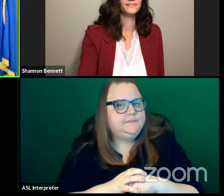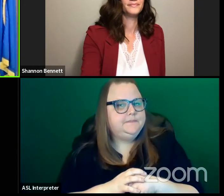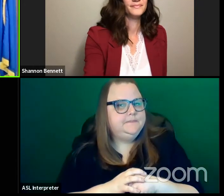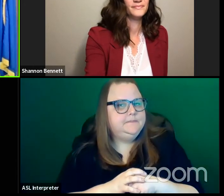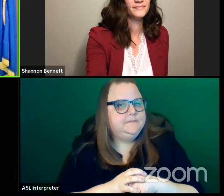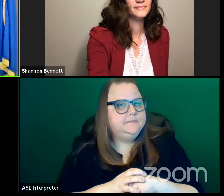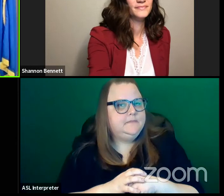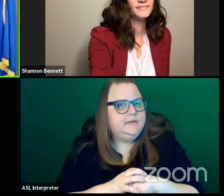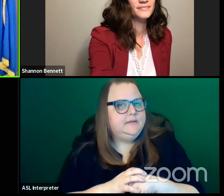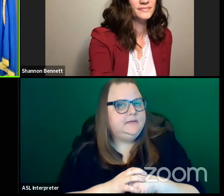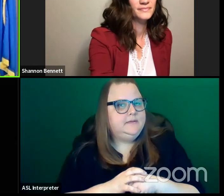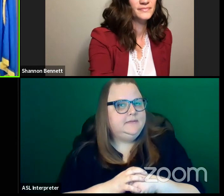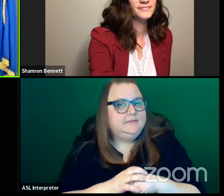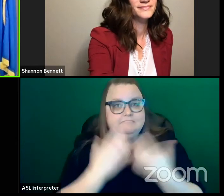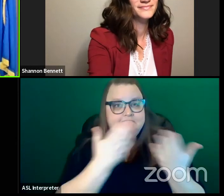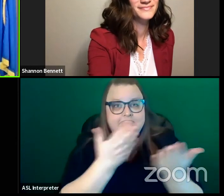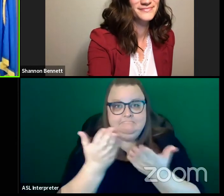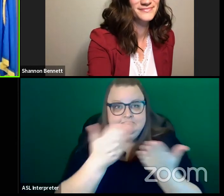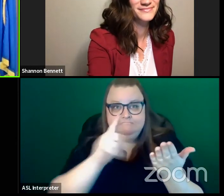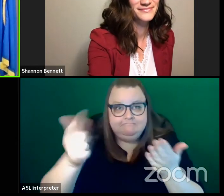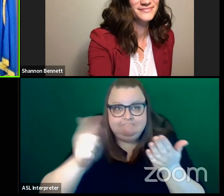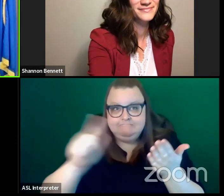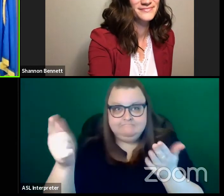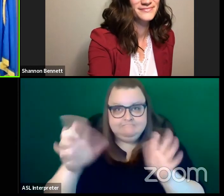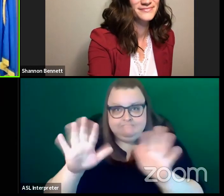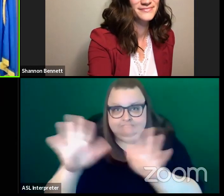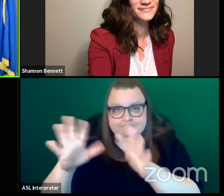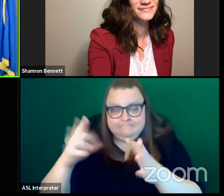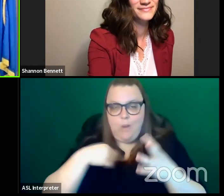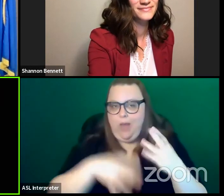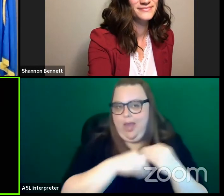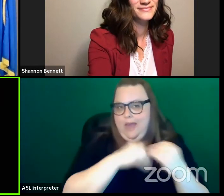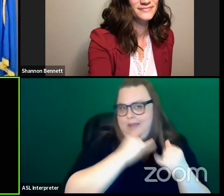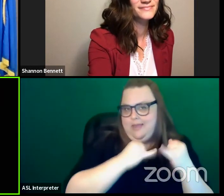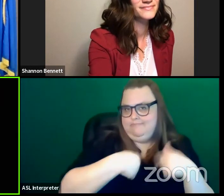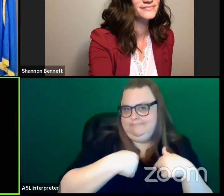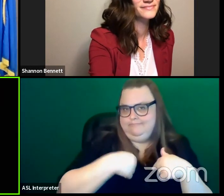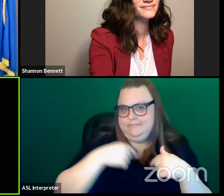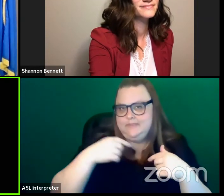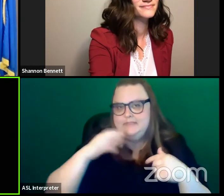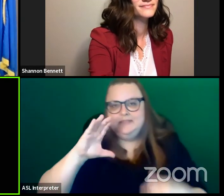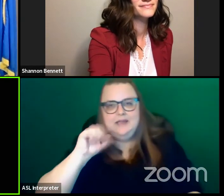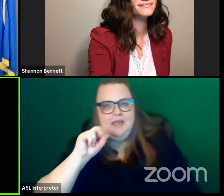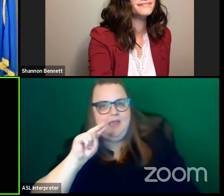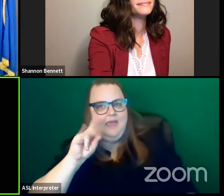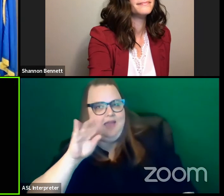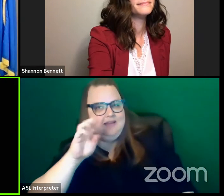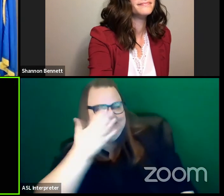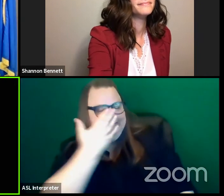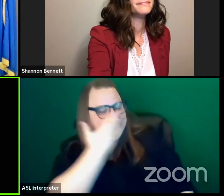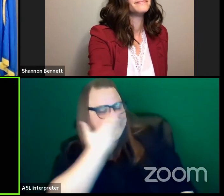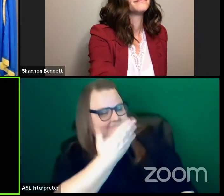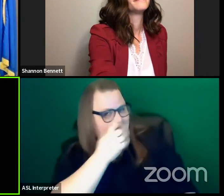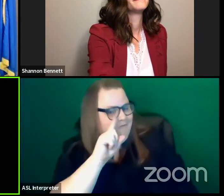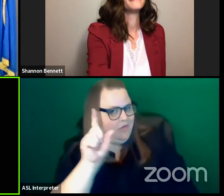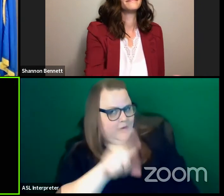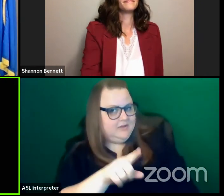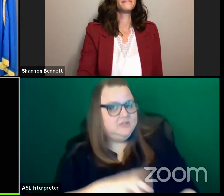Go ahead, Shannon or Candace, you want to take that? And then I can add some things at the end. Absolutely. Thank you for the question. I think